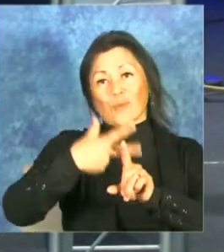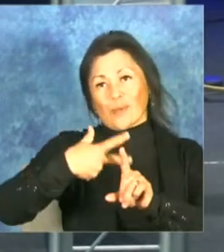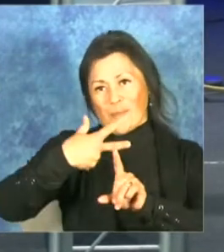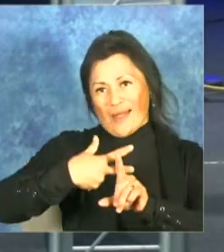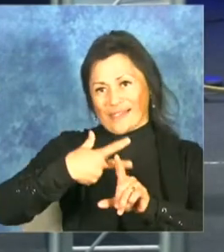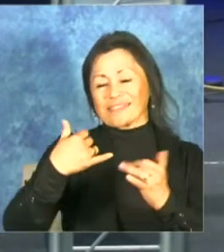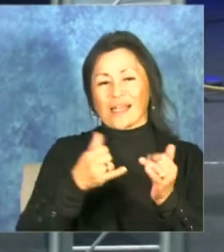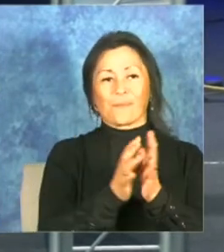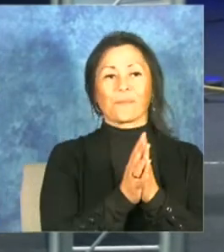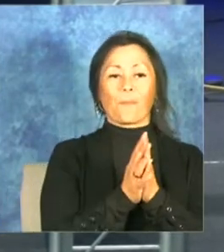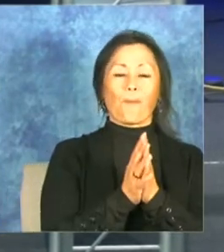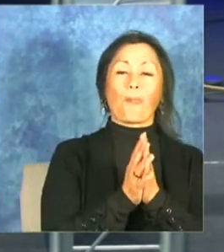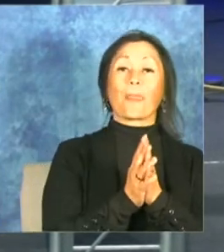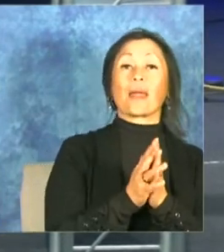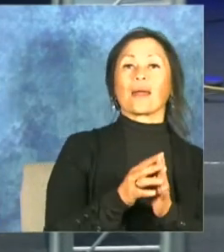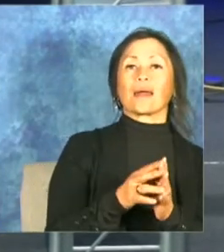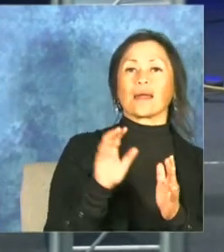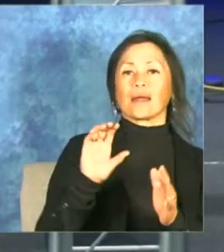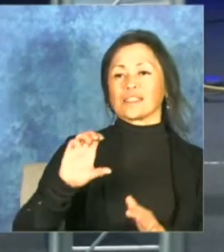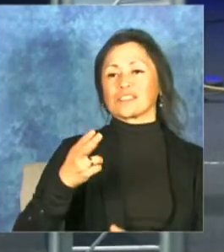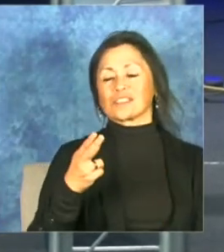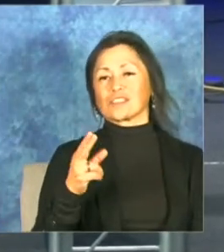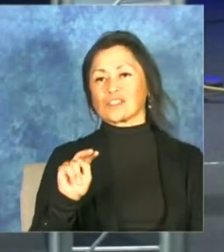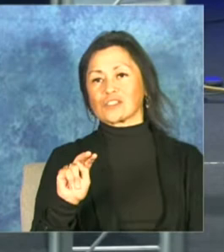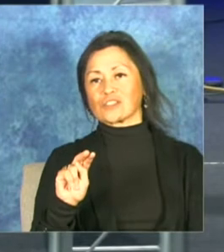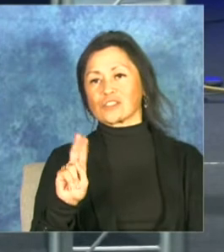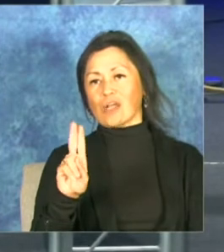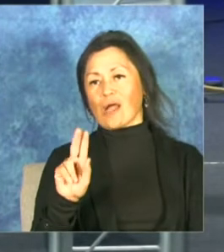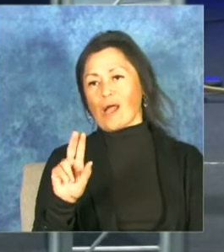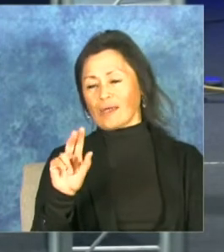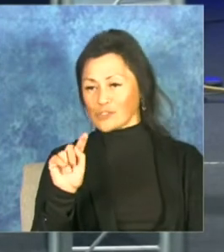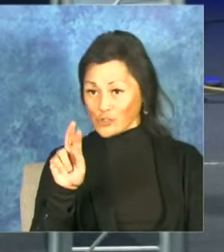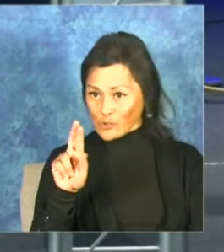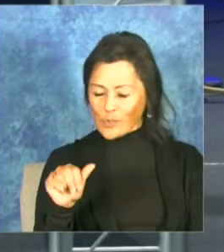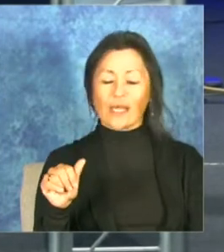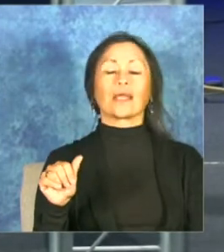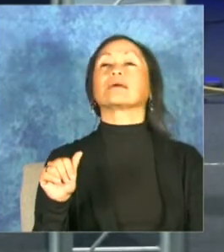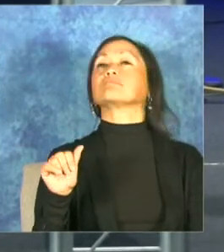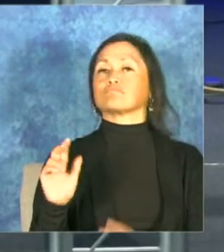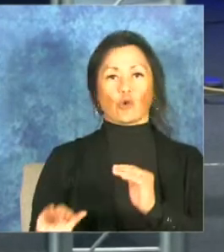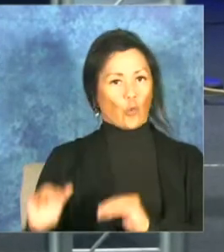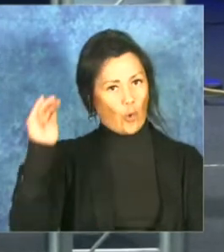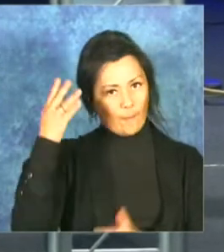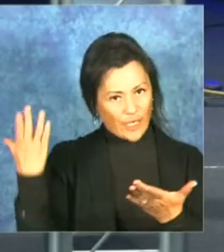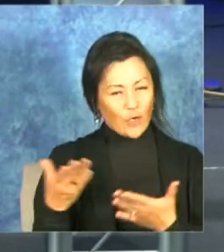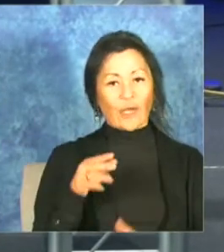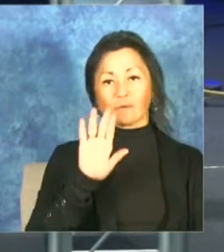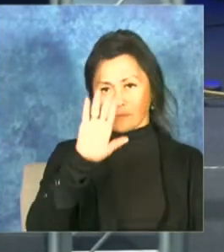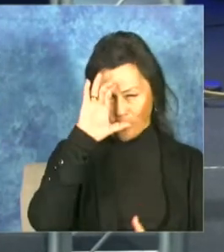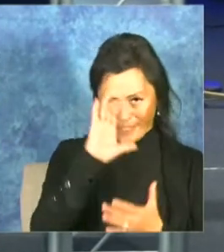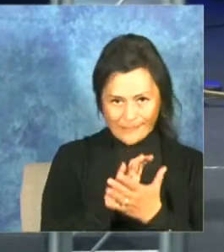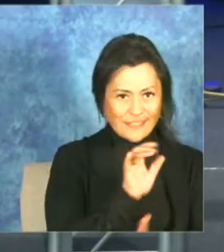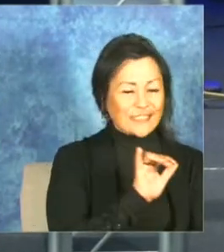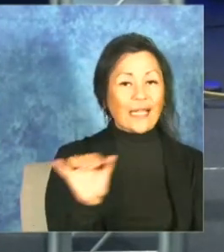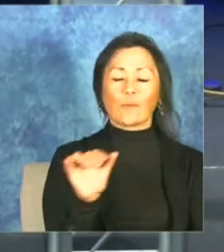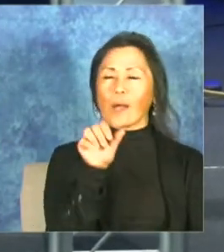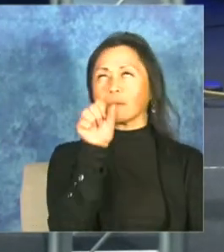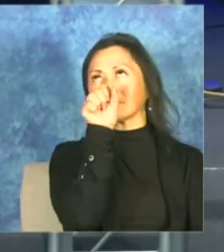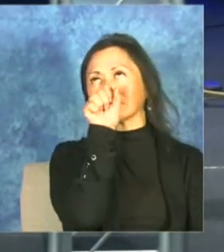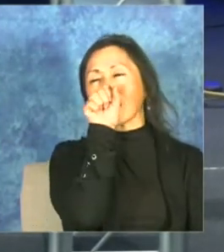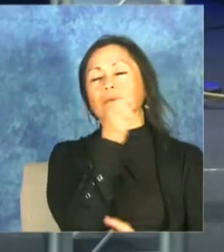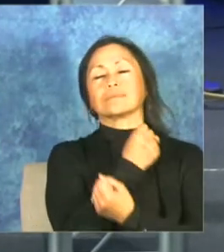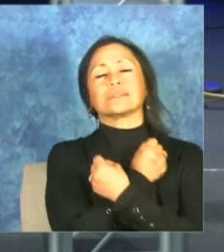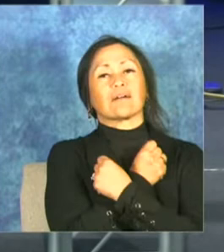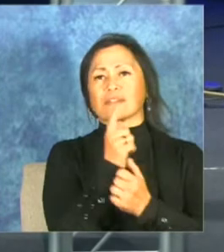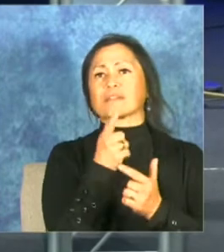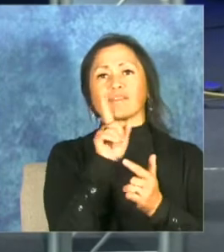old, and Shanti's grown up in this church, and Dakota's become a big part of our family, too, and we love these guys, and this is kind of a